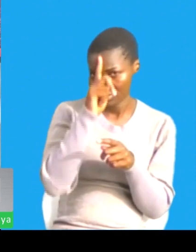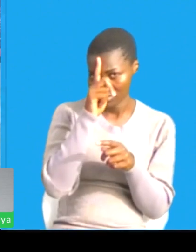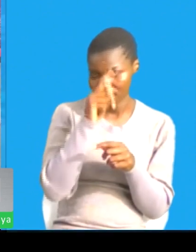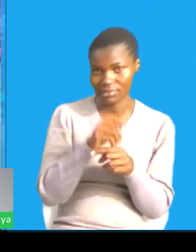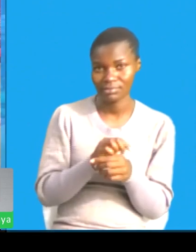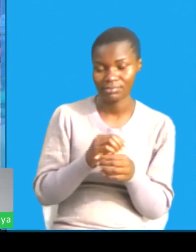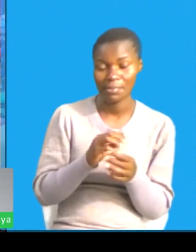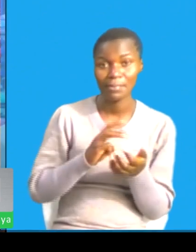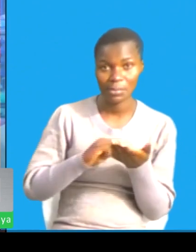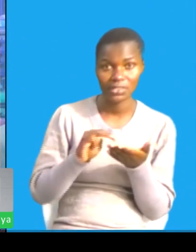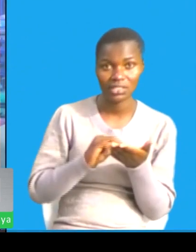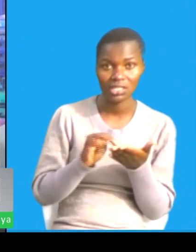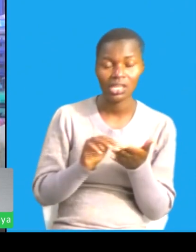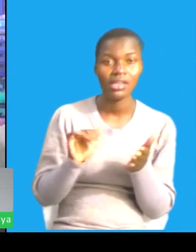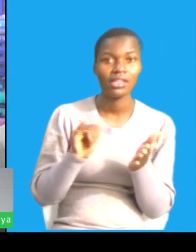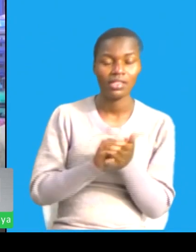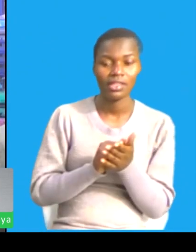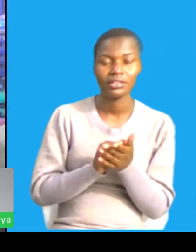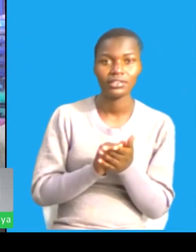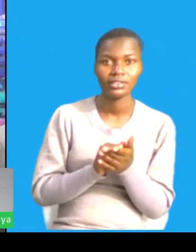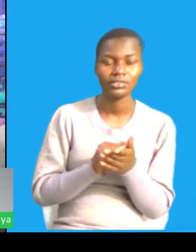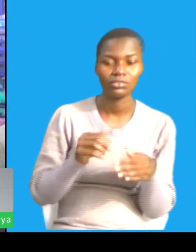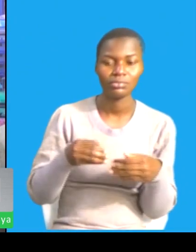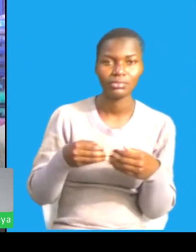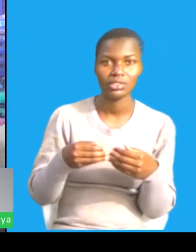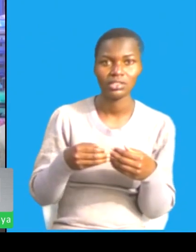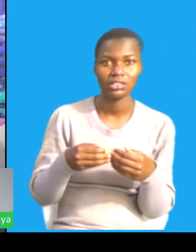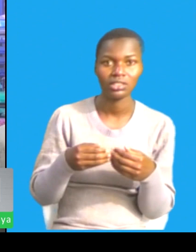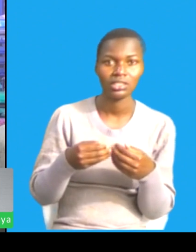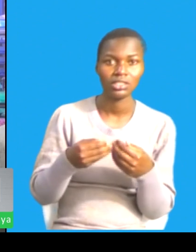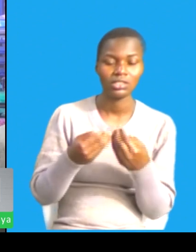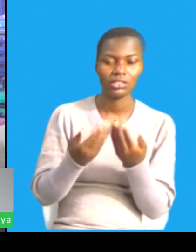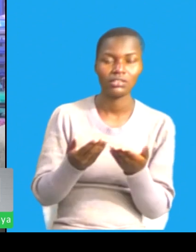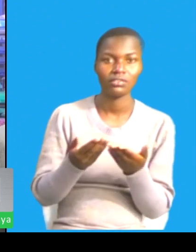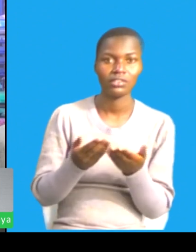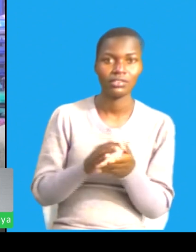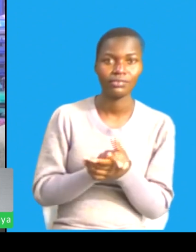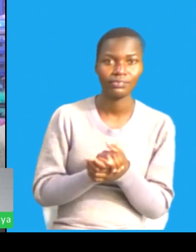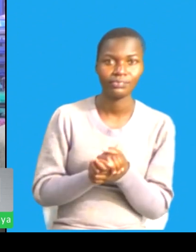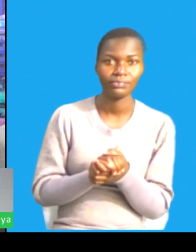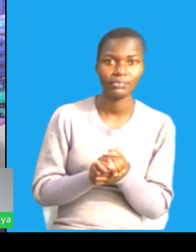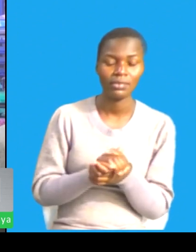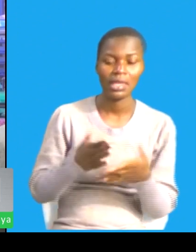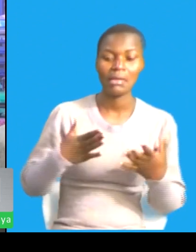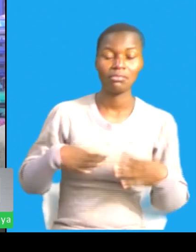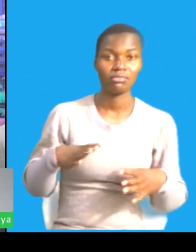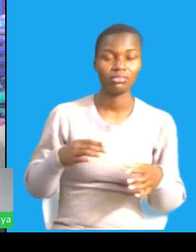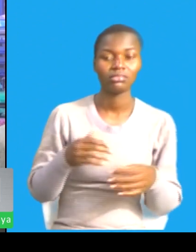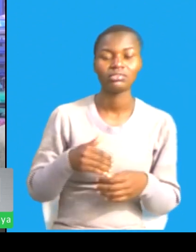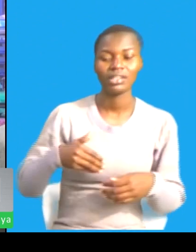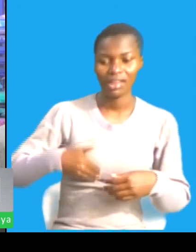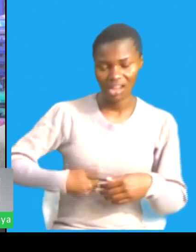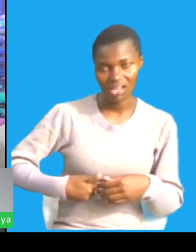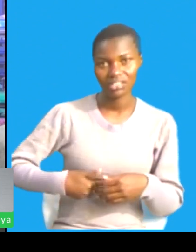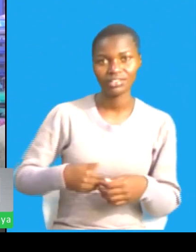serious message. Yes. That should be taken with the seriousness that it deserves, Jonah. Yes. Watu wako na njaa Kenya hii. High